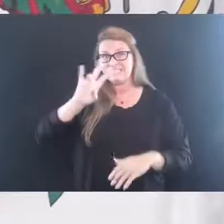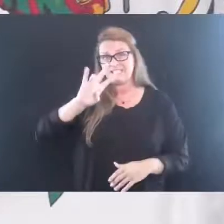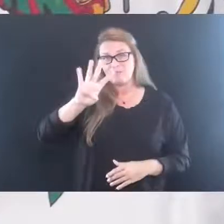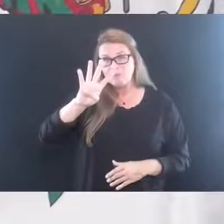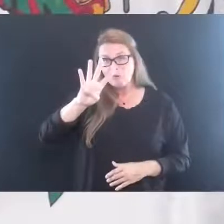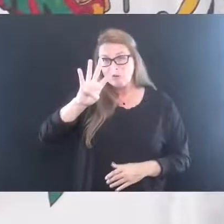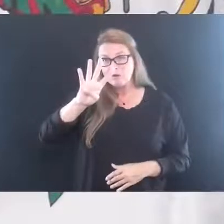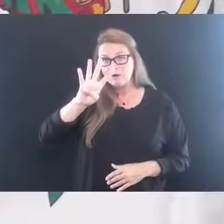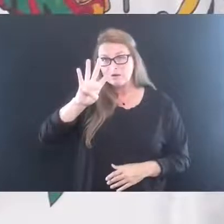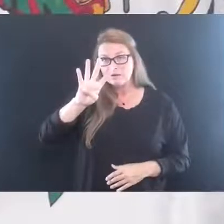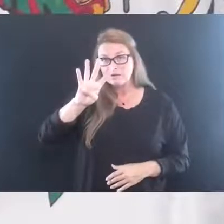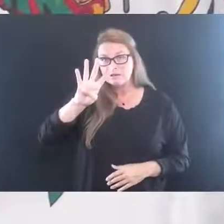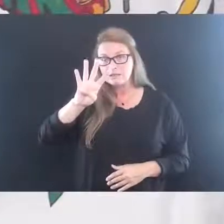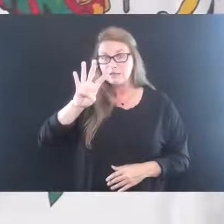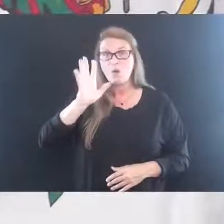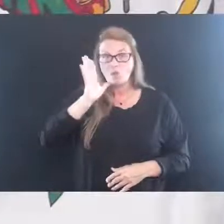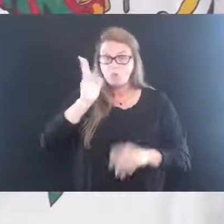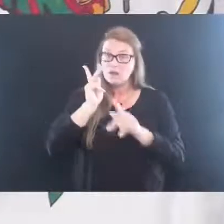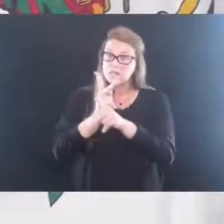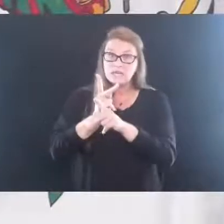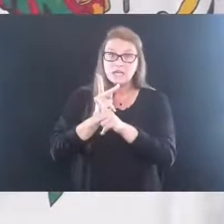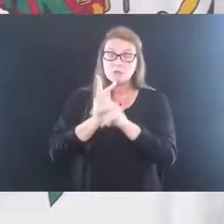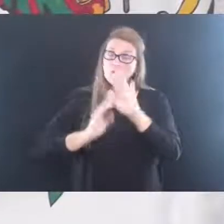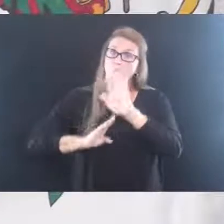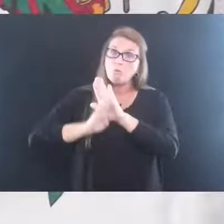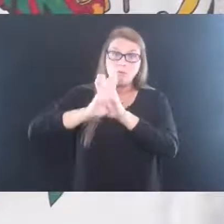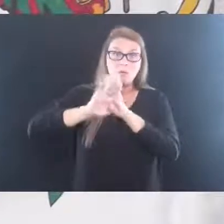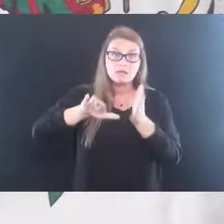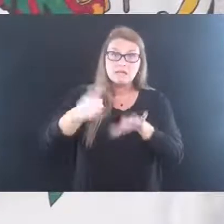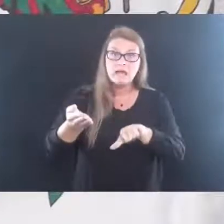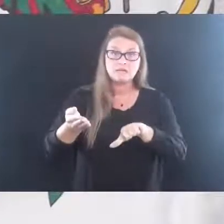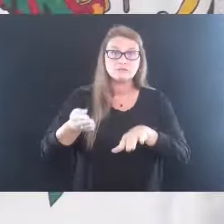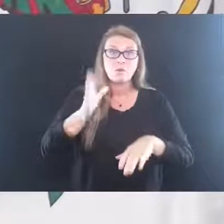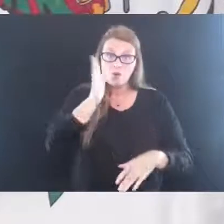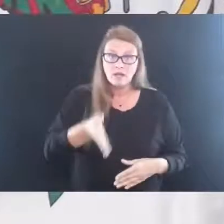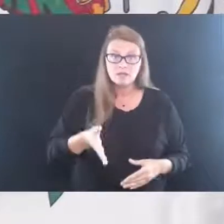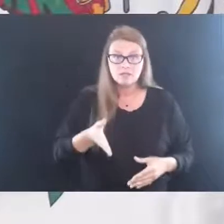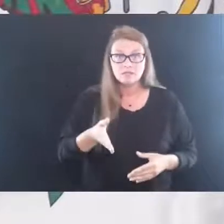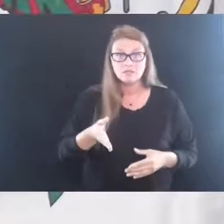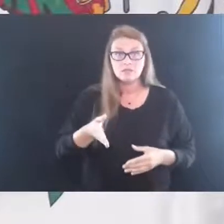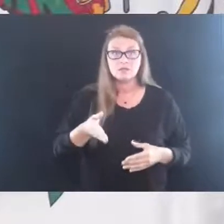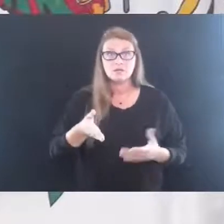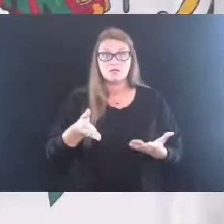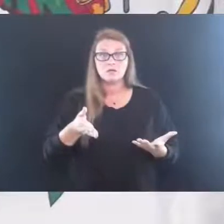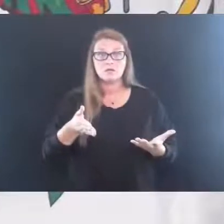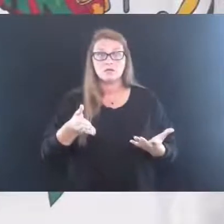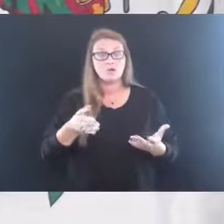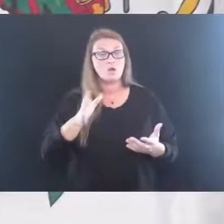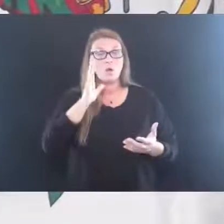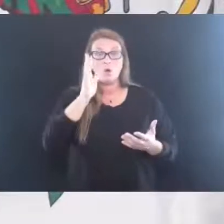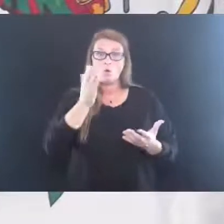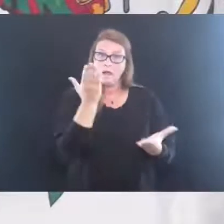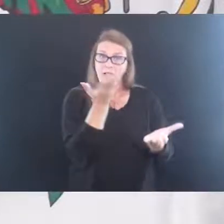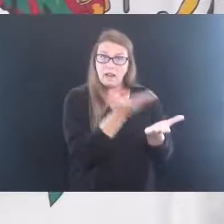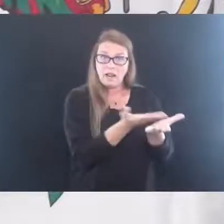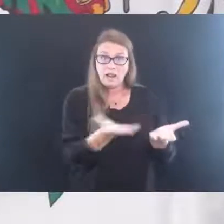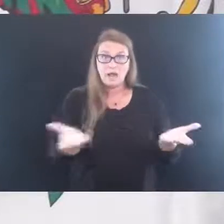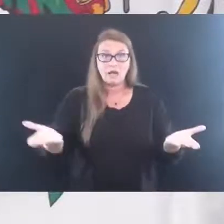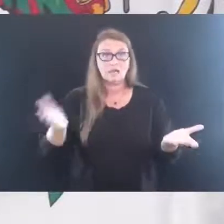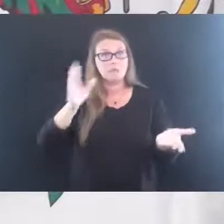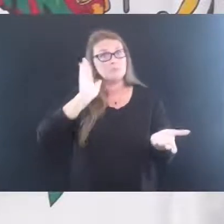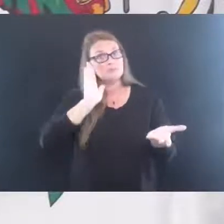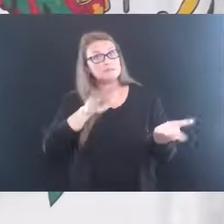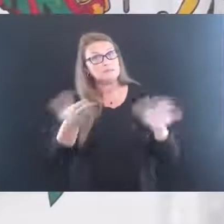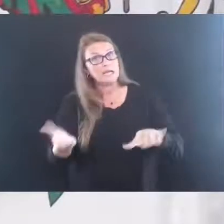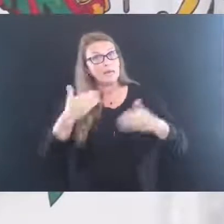Wednesday. And they'll keep dying. That's all there is to it. We just are going to keep lining the body bags up, and we're going to line